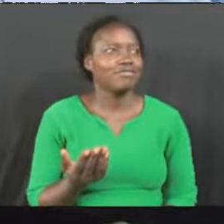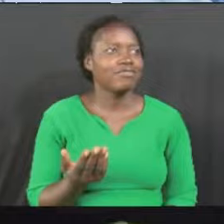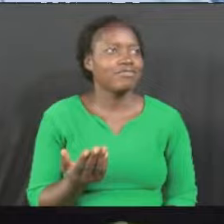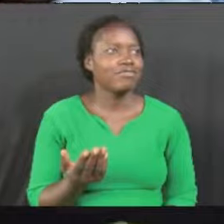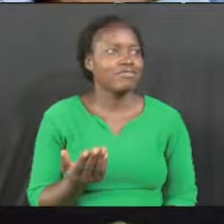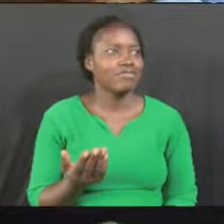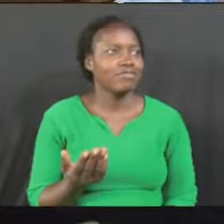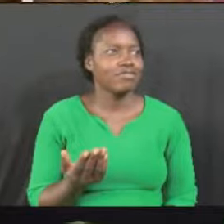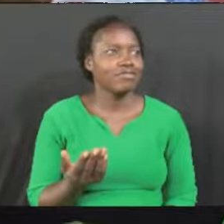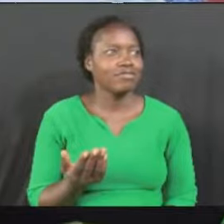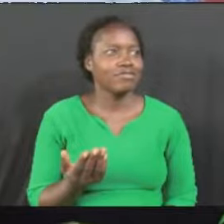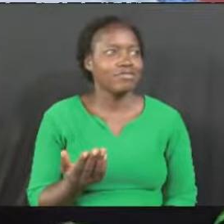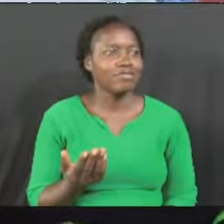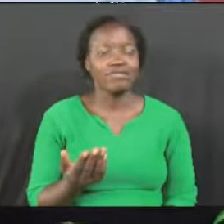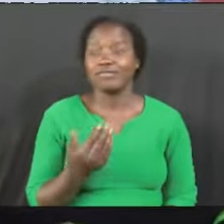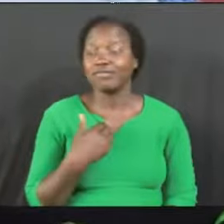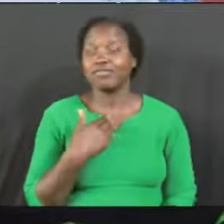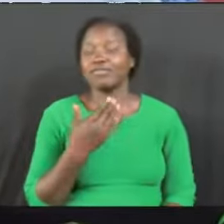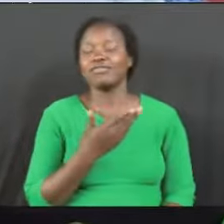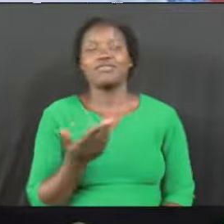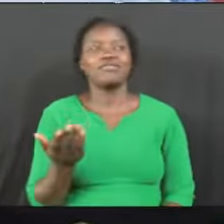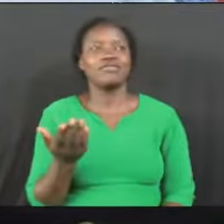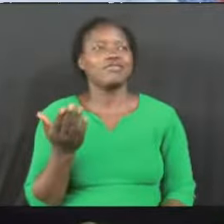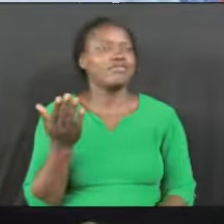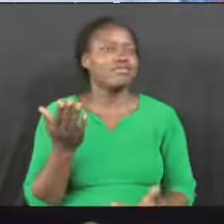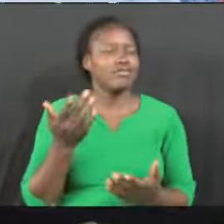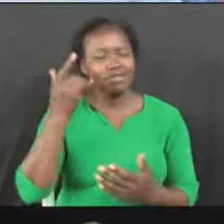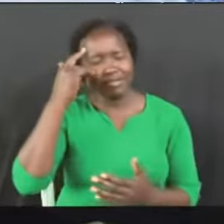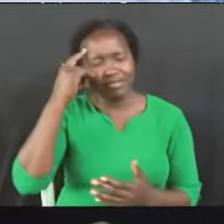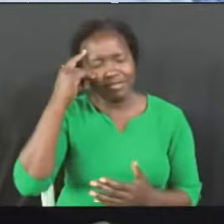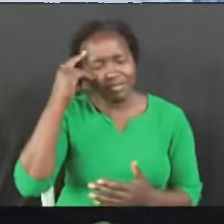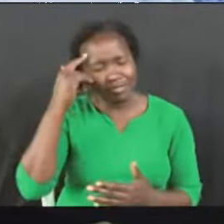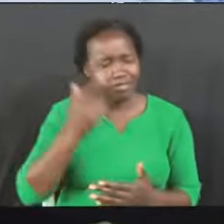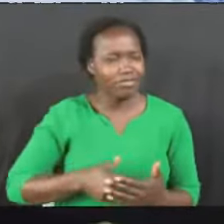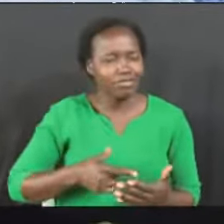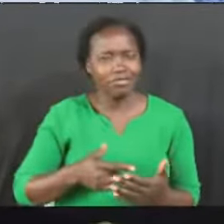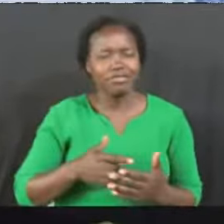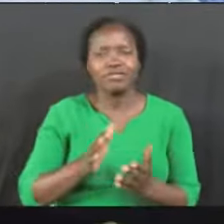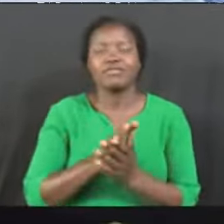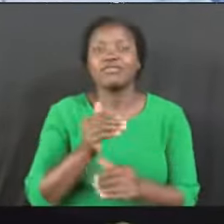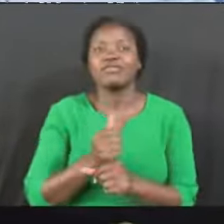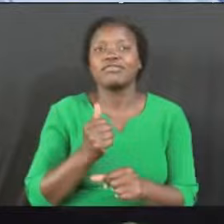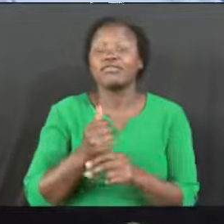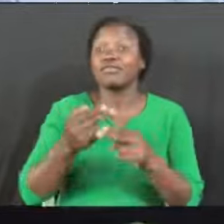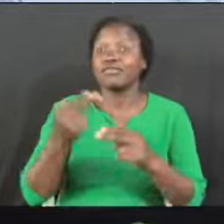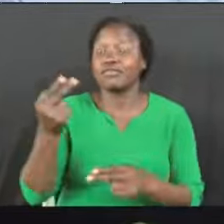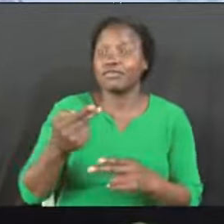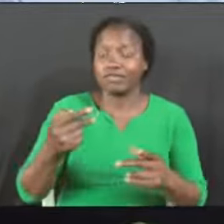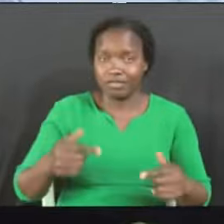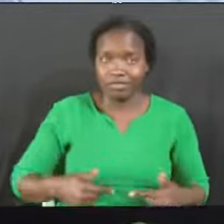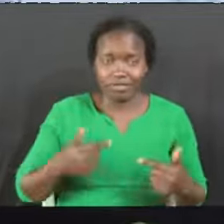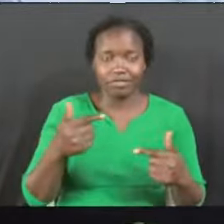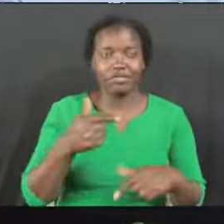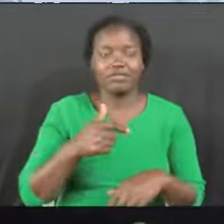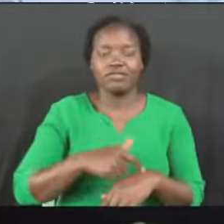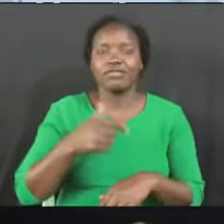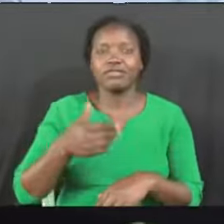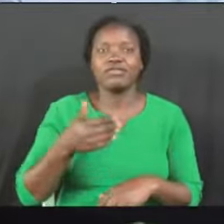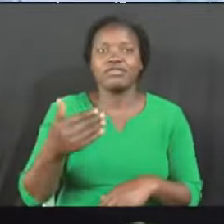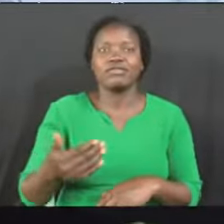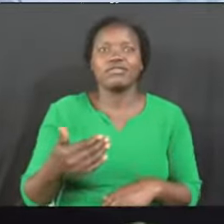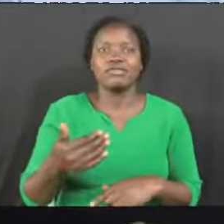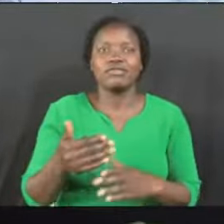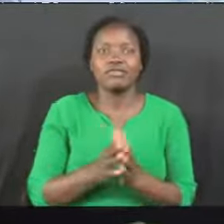We have this tendency to think more highly of ourselves, and every now and then we need